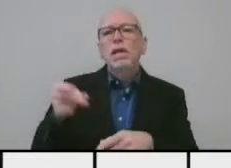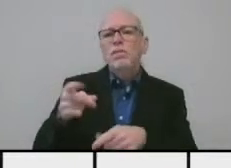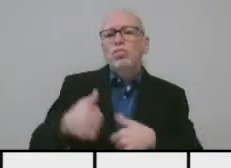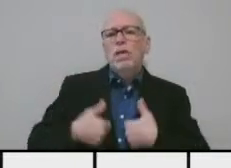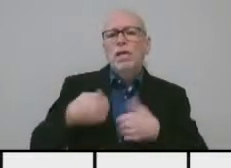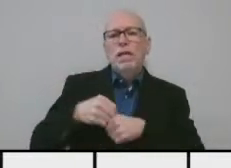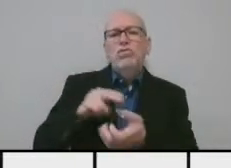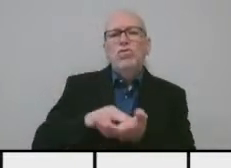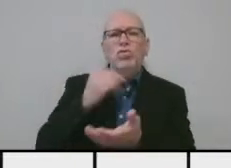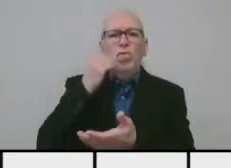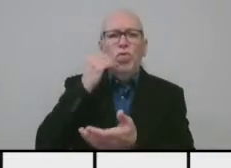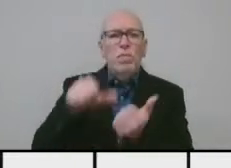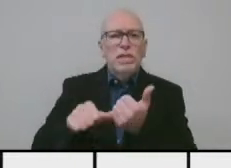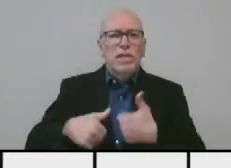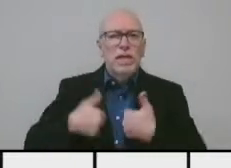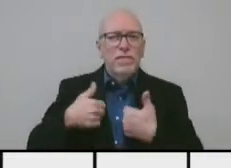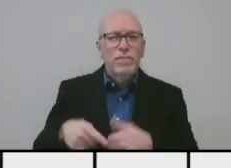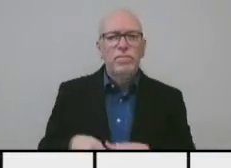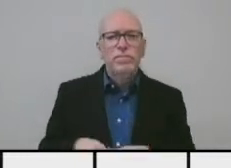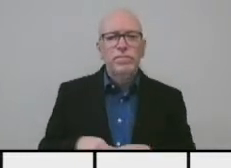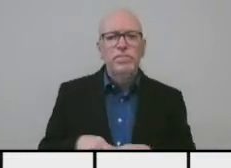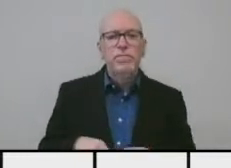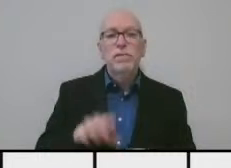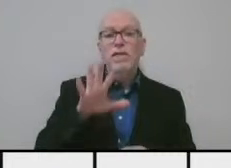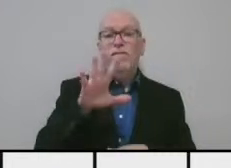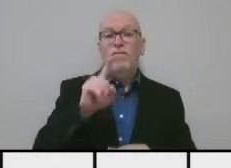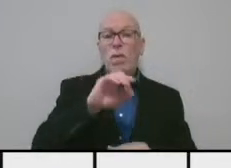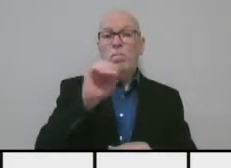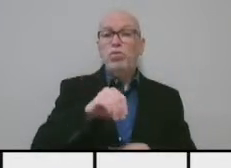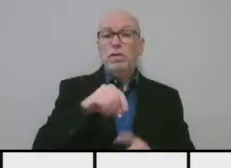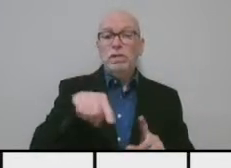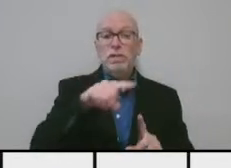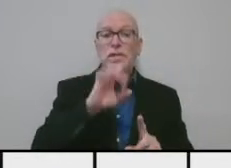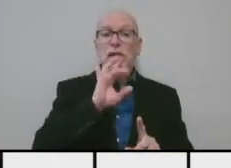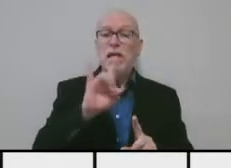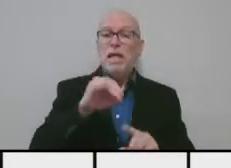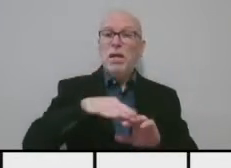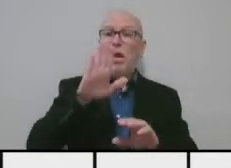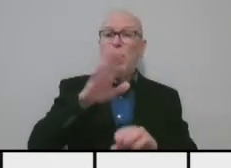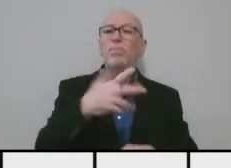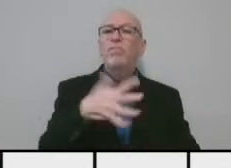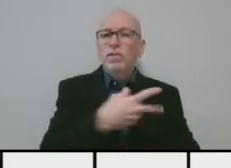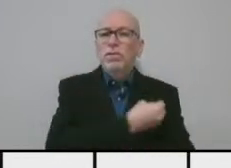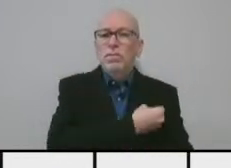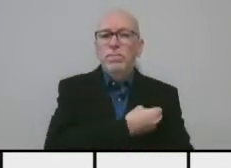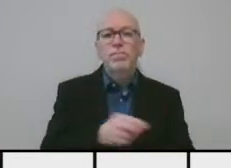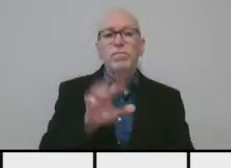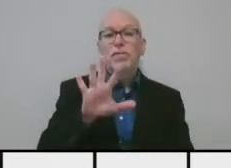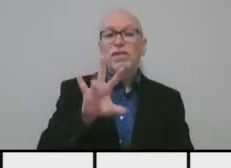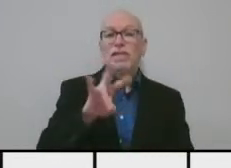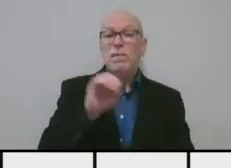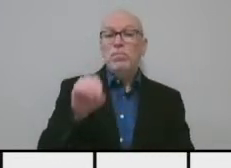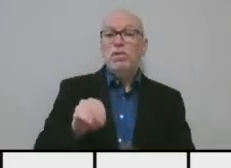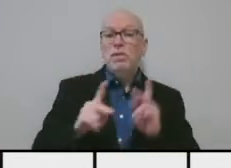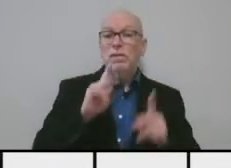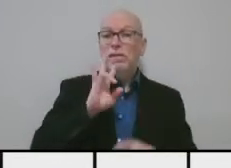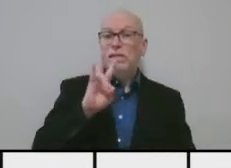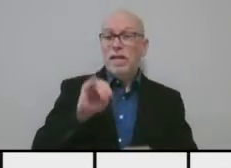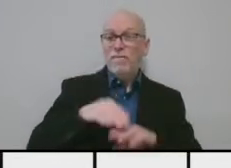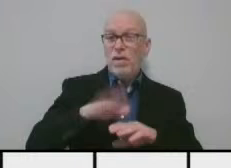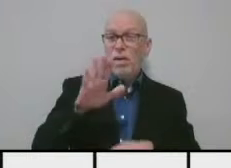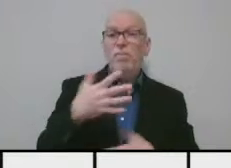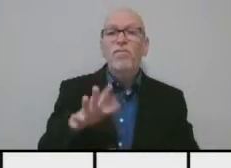It includes 51% of Hoosiers age 80 and older, 57% of Hoosiers age 70 and